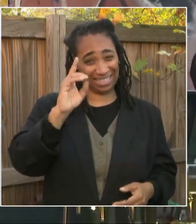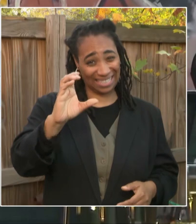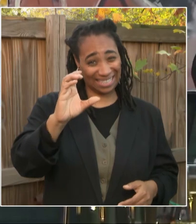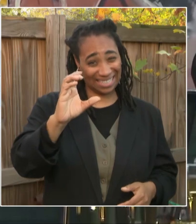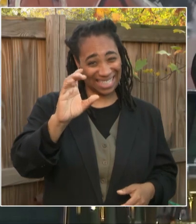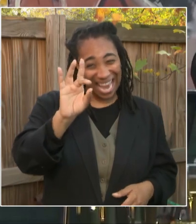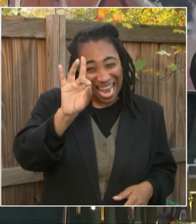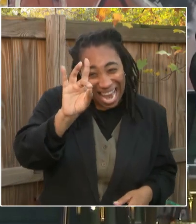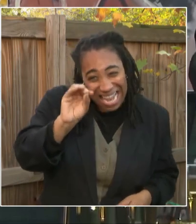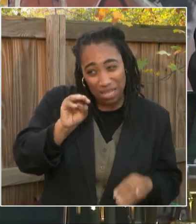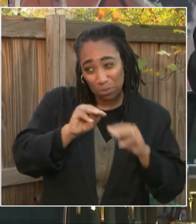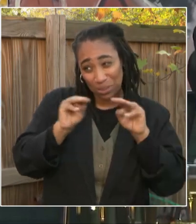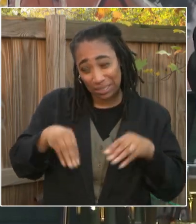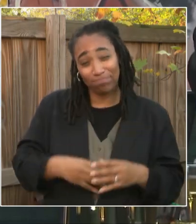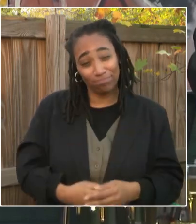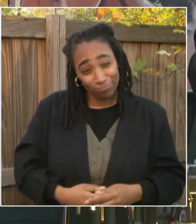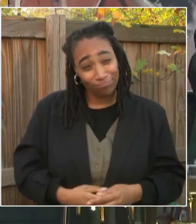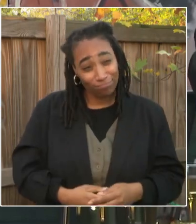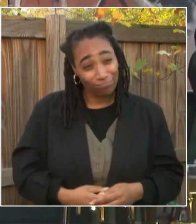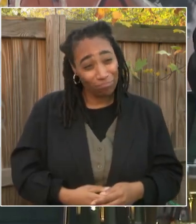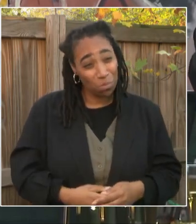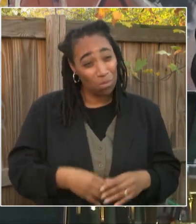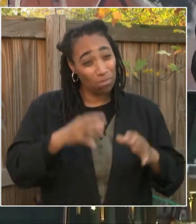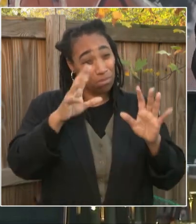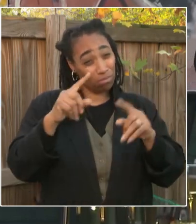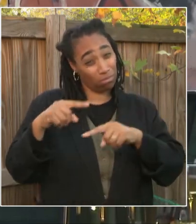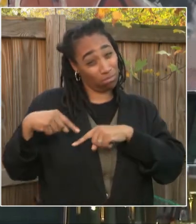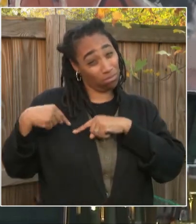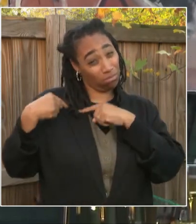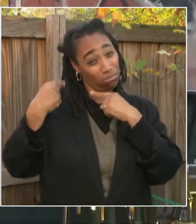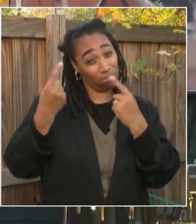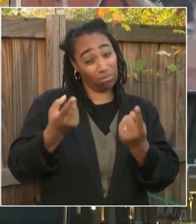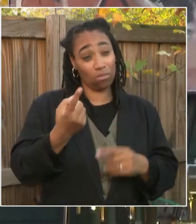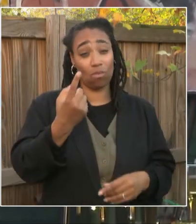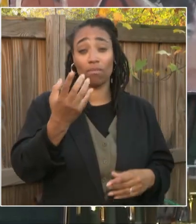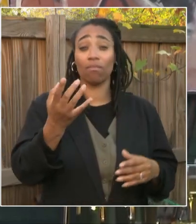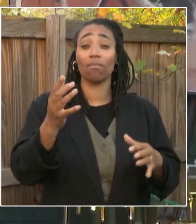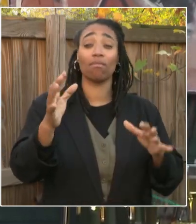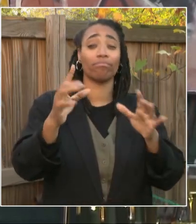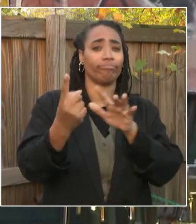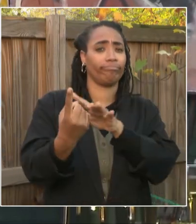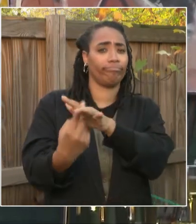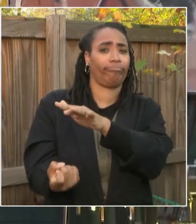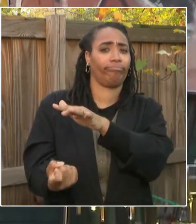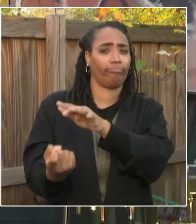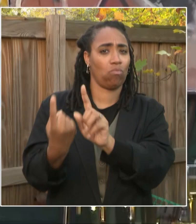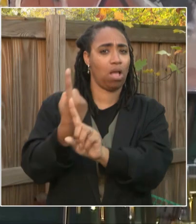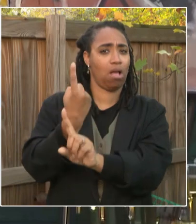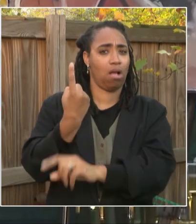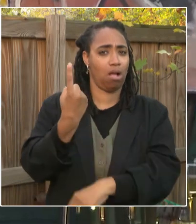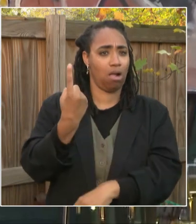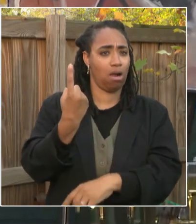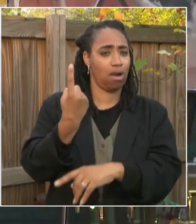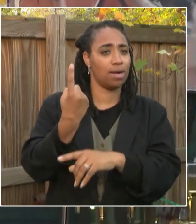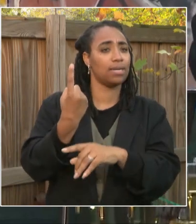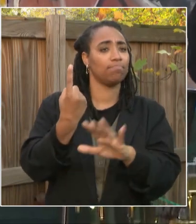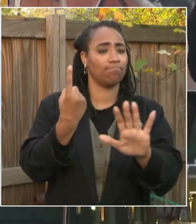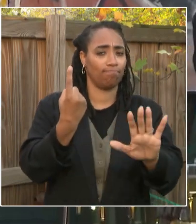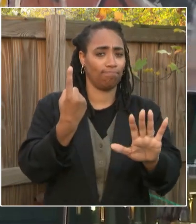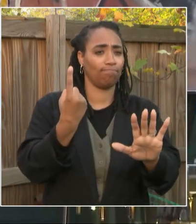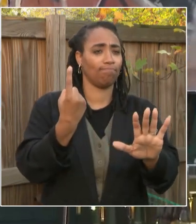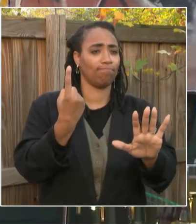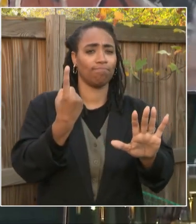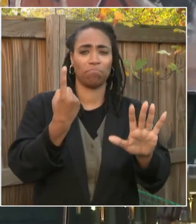one missing. And now we can say when people come to visit our city, when young people are talking about our history